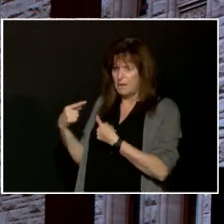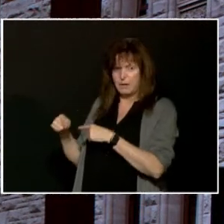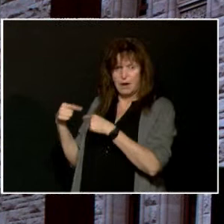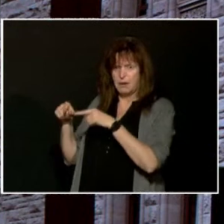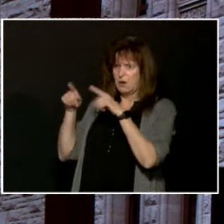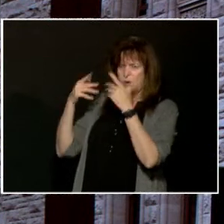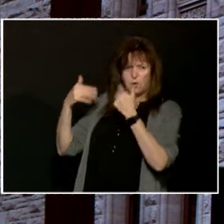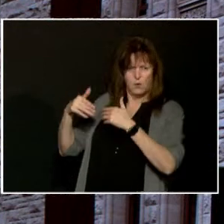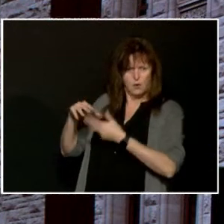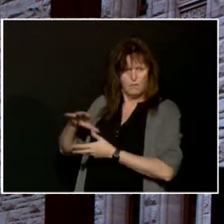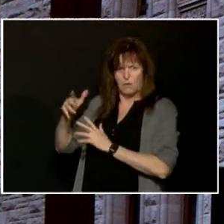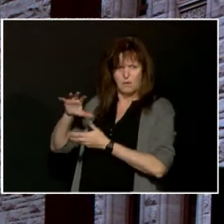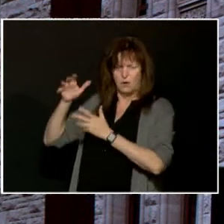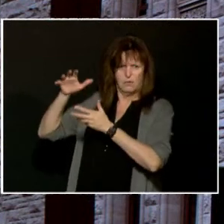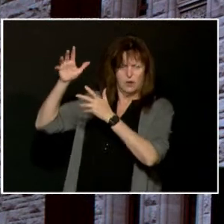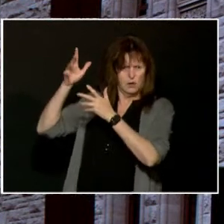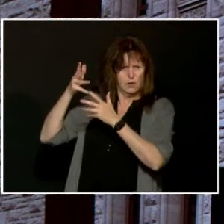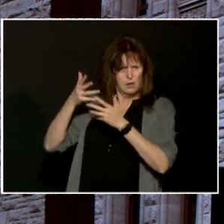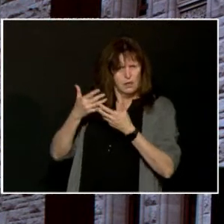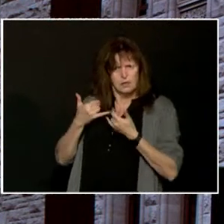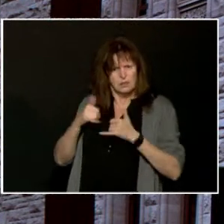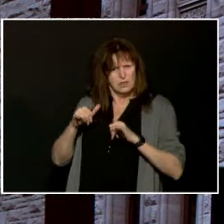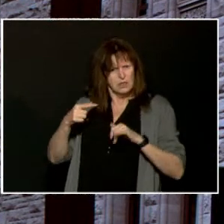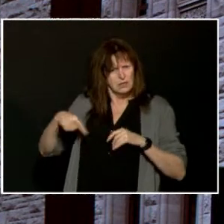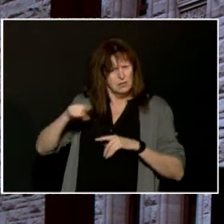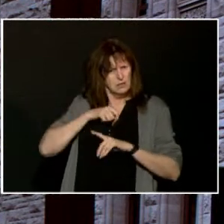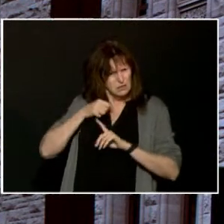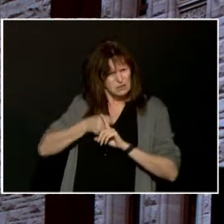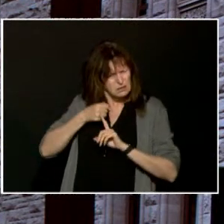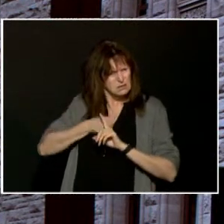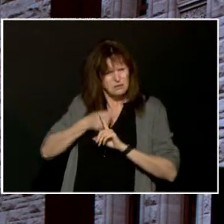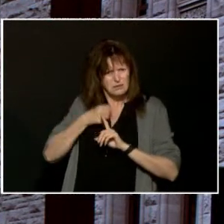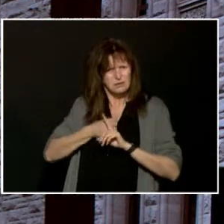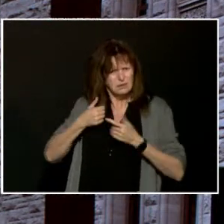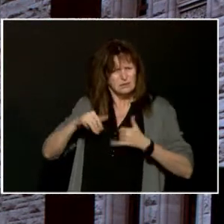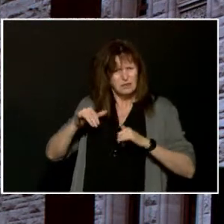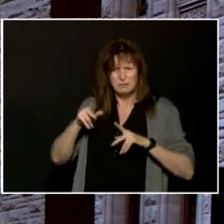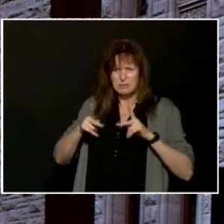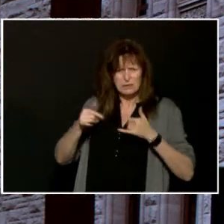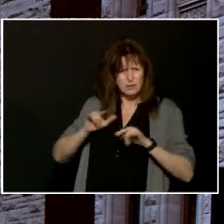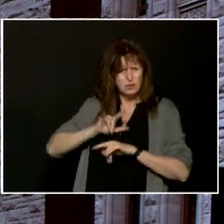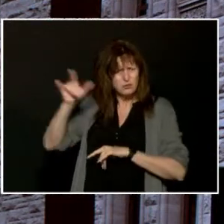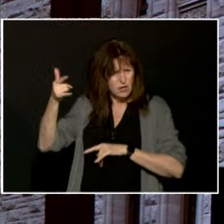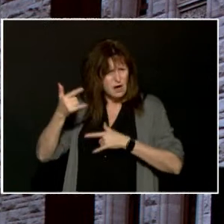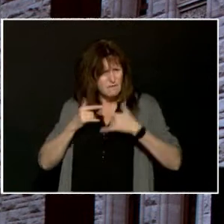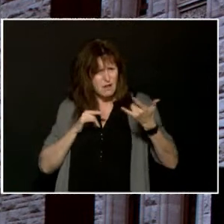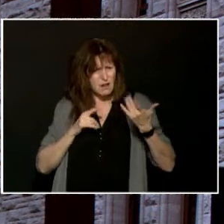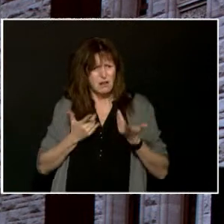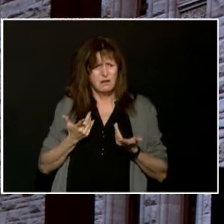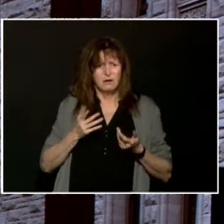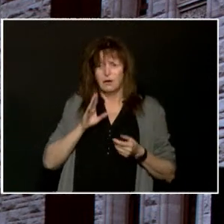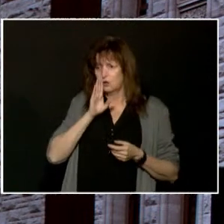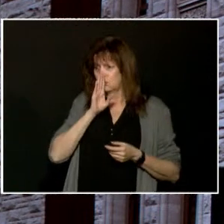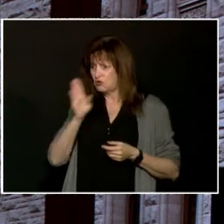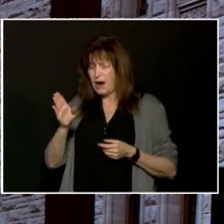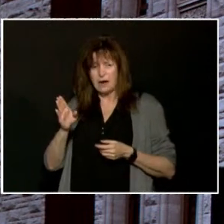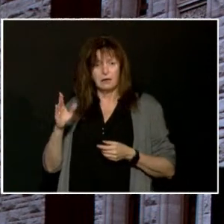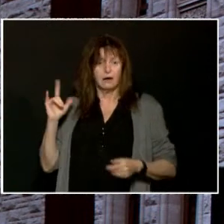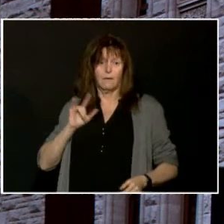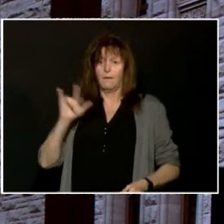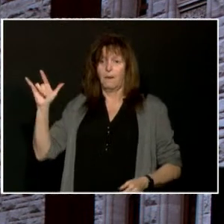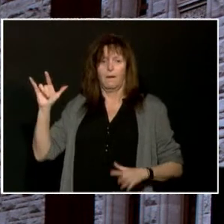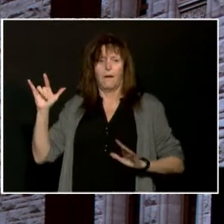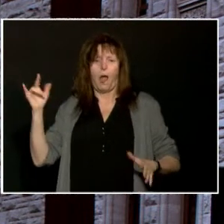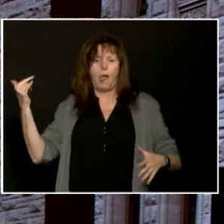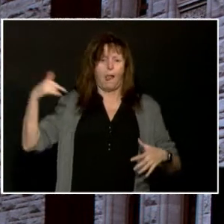we are still having people traveling in and out directly and indirectly into Ontario. And bringing in other